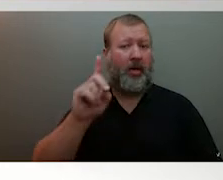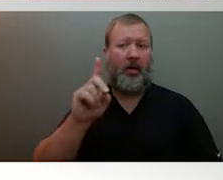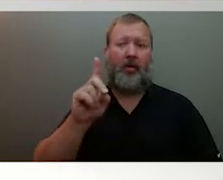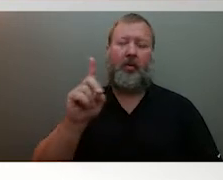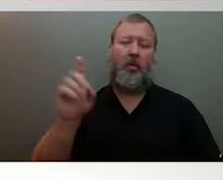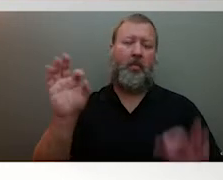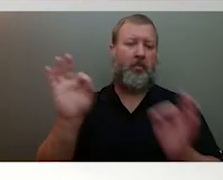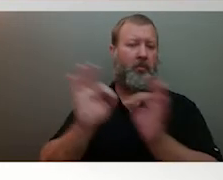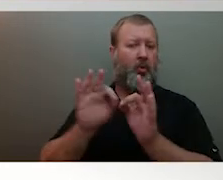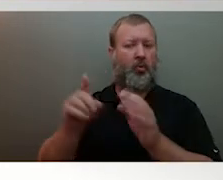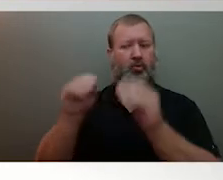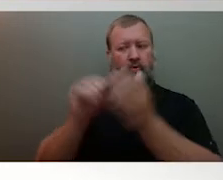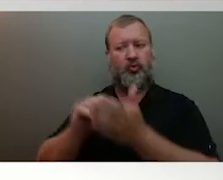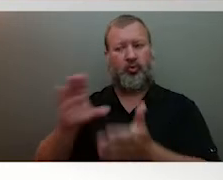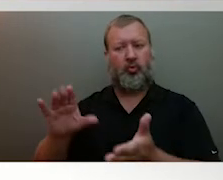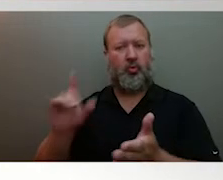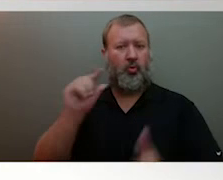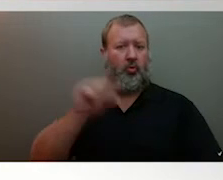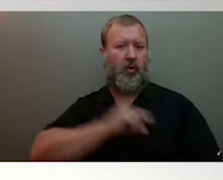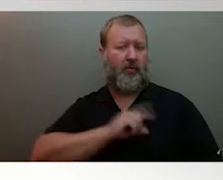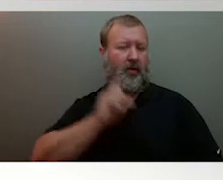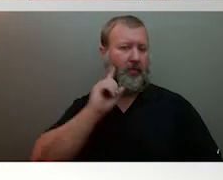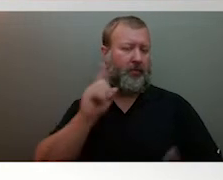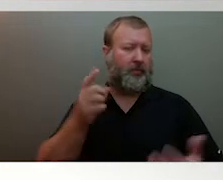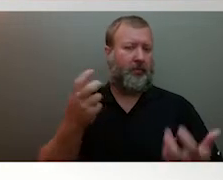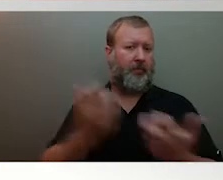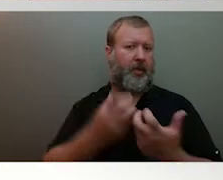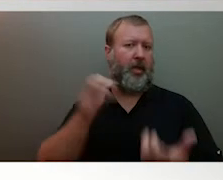benefit from instruction.